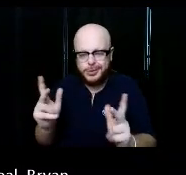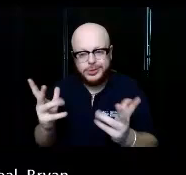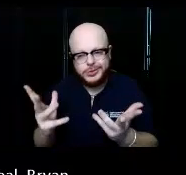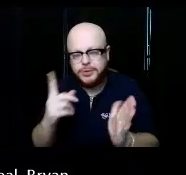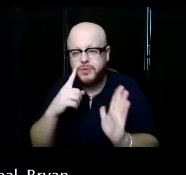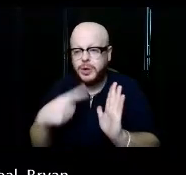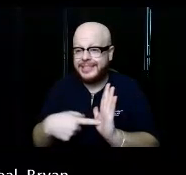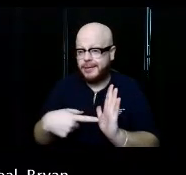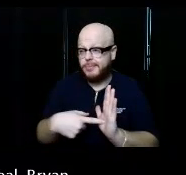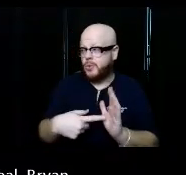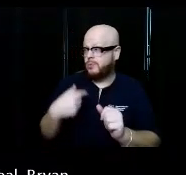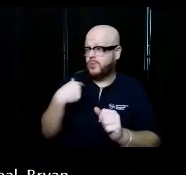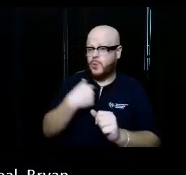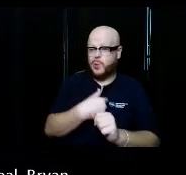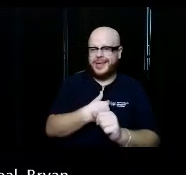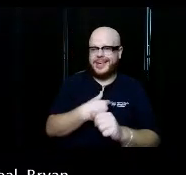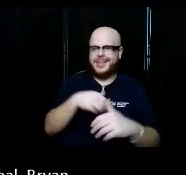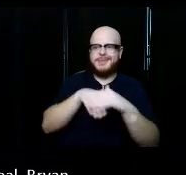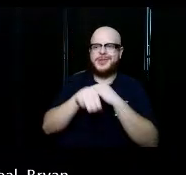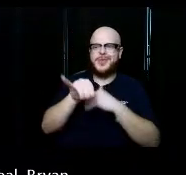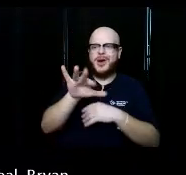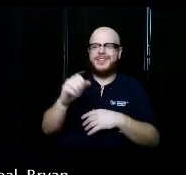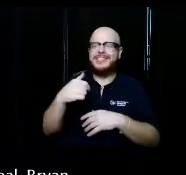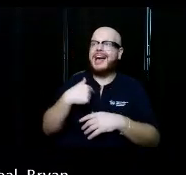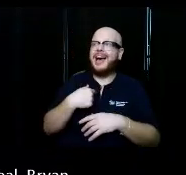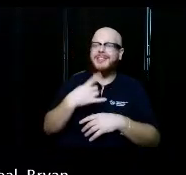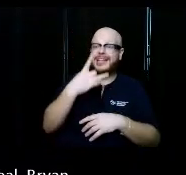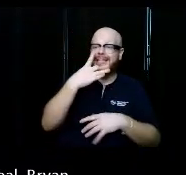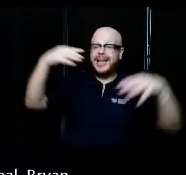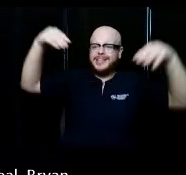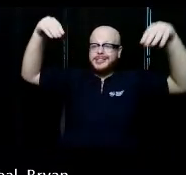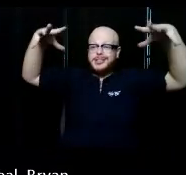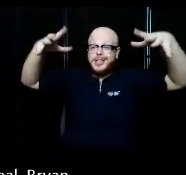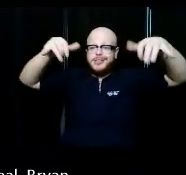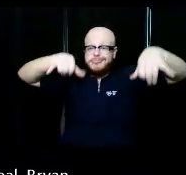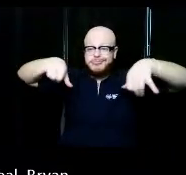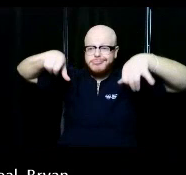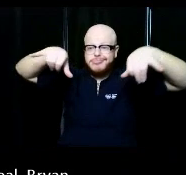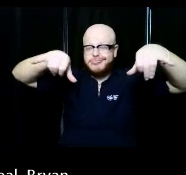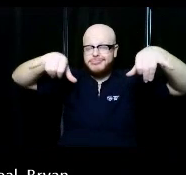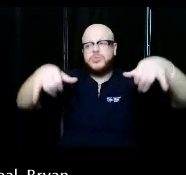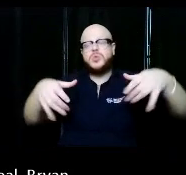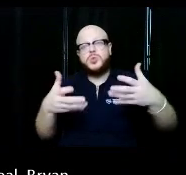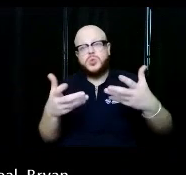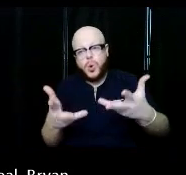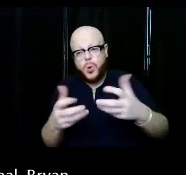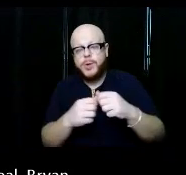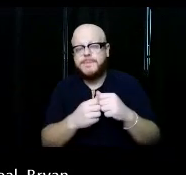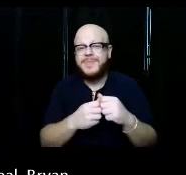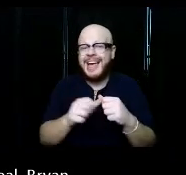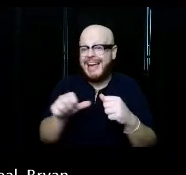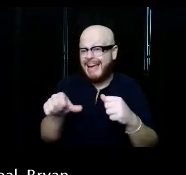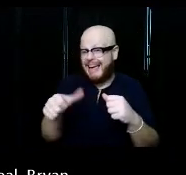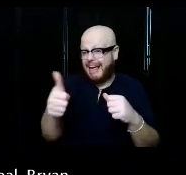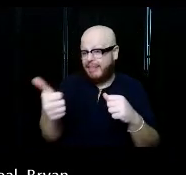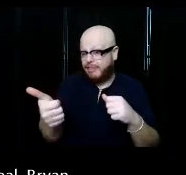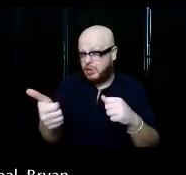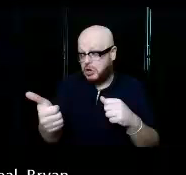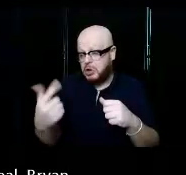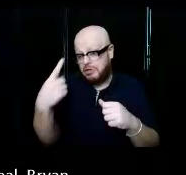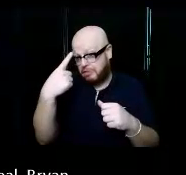overhead lighting for everybody. Some options that have been implemented that you could consider: could you turn off a bank of lighting